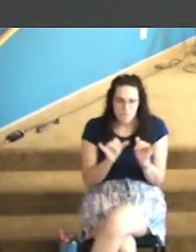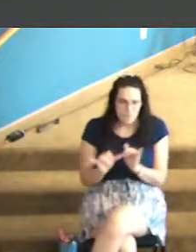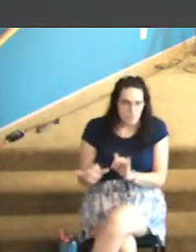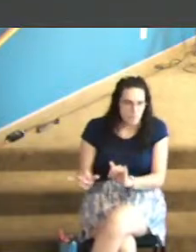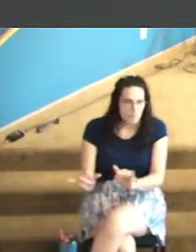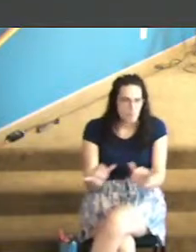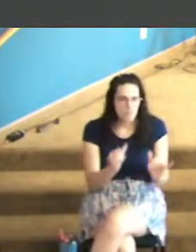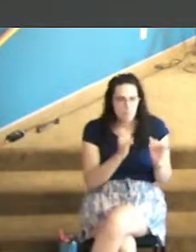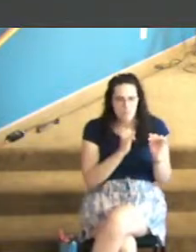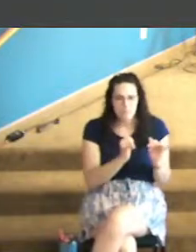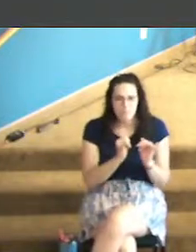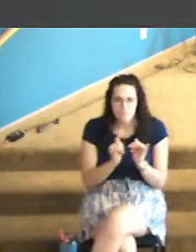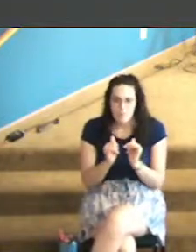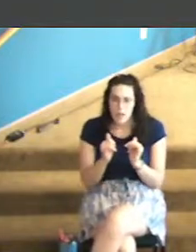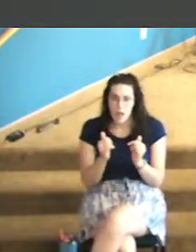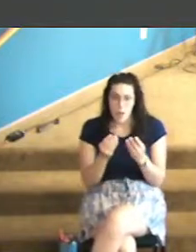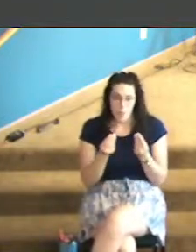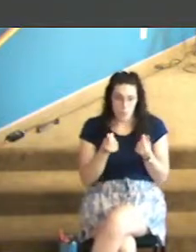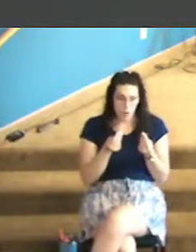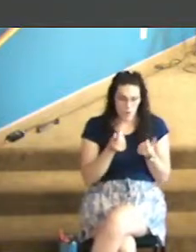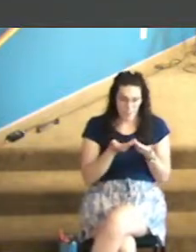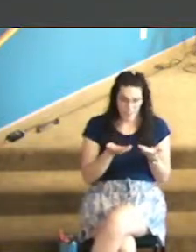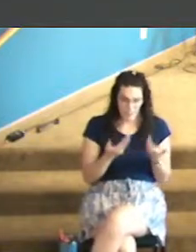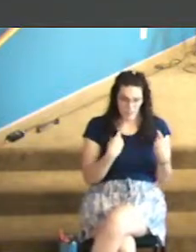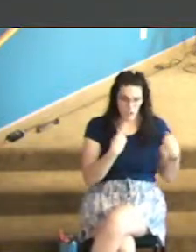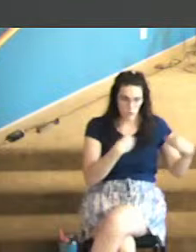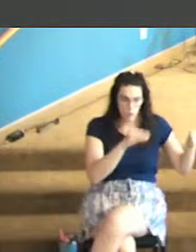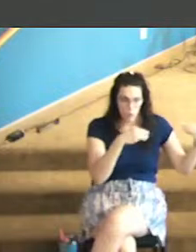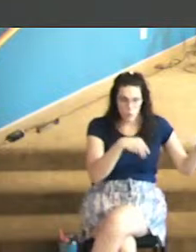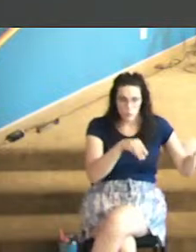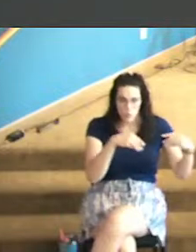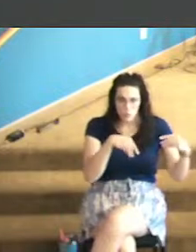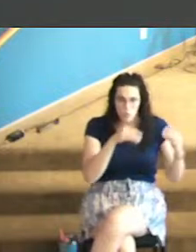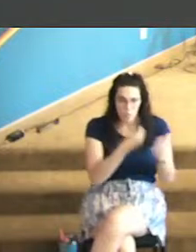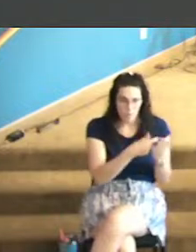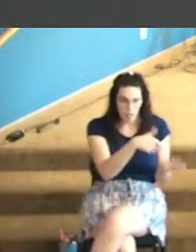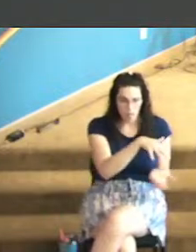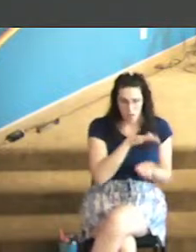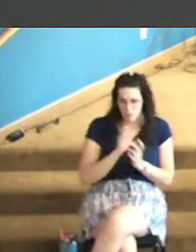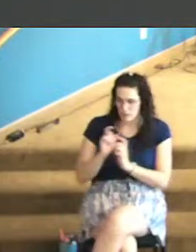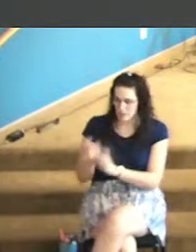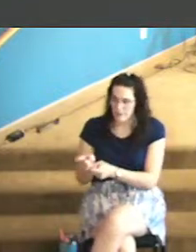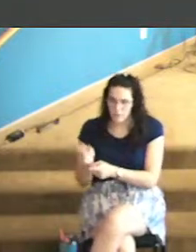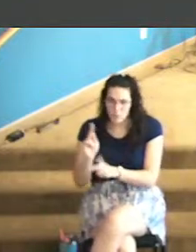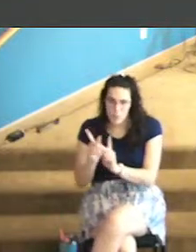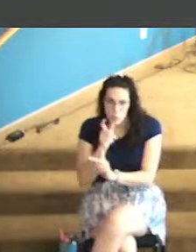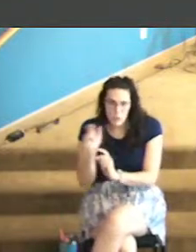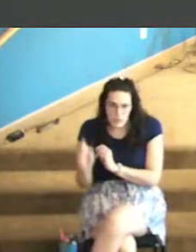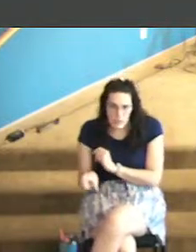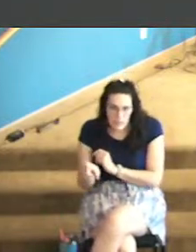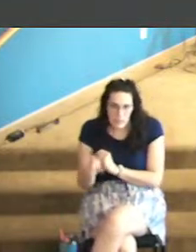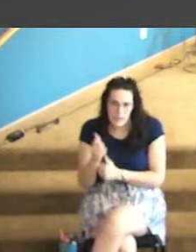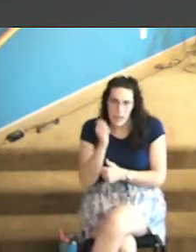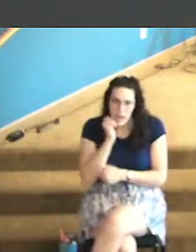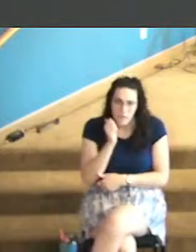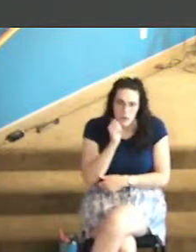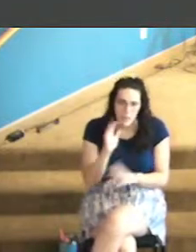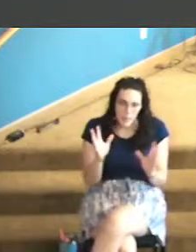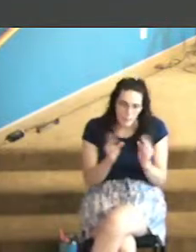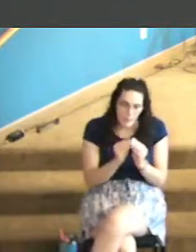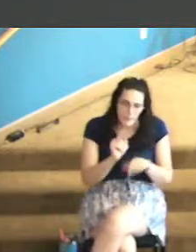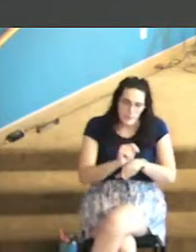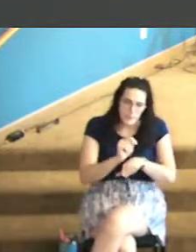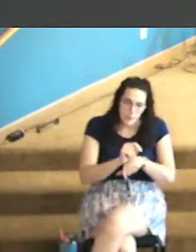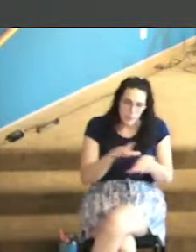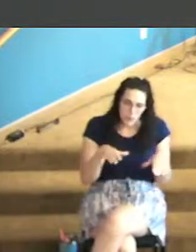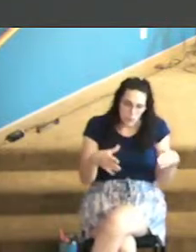sold property and possessions to give to anyone who was in need. Every day they continued to meet in the temple courts. They broke bread